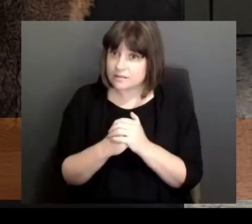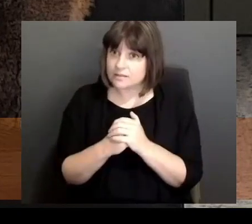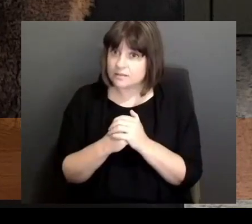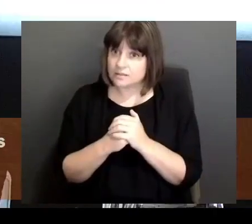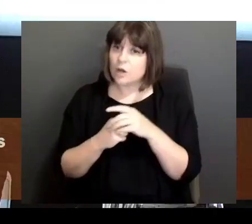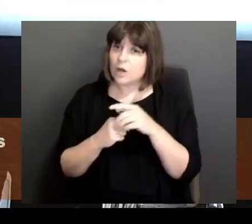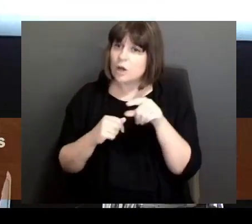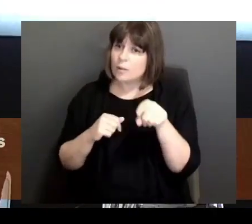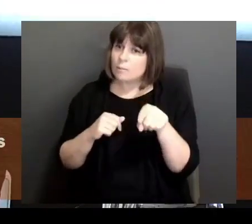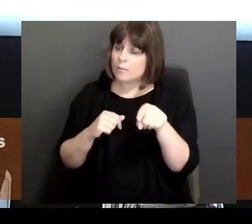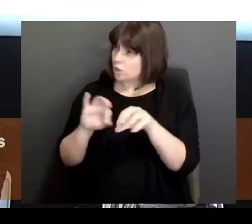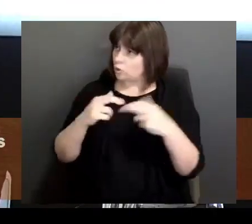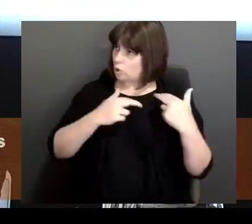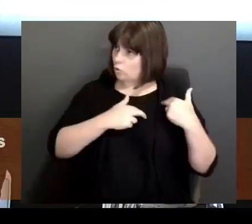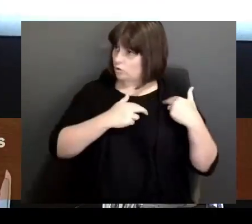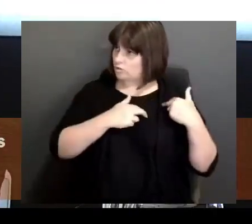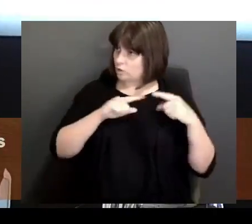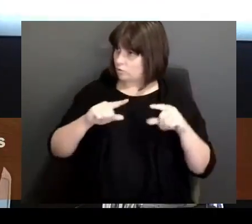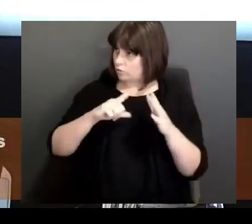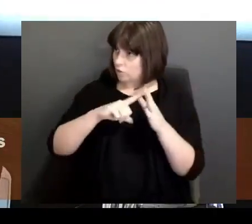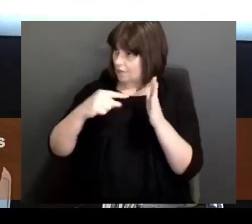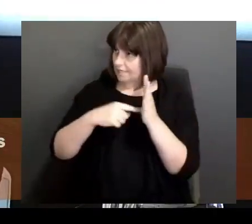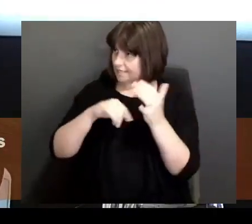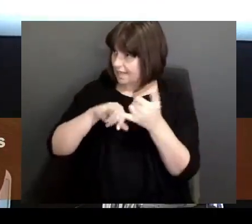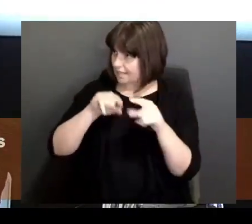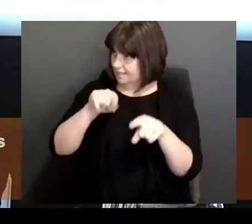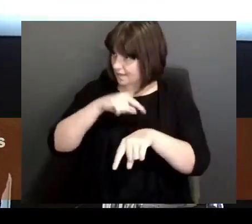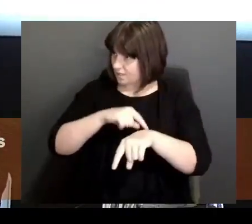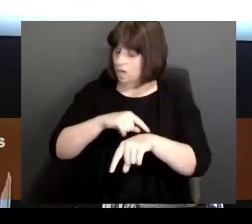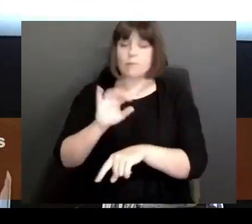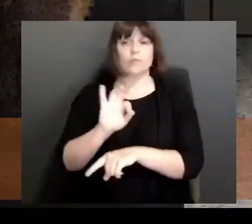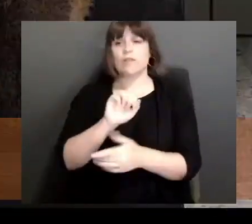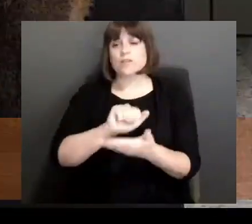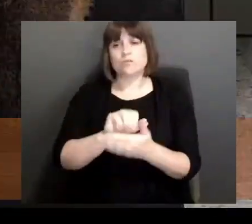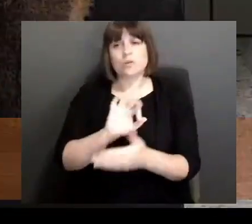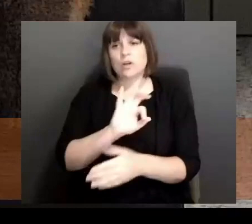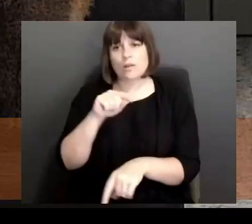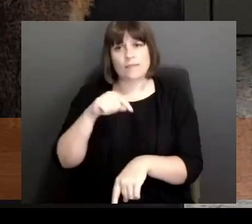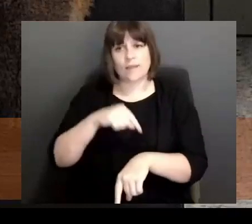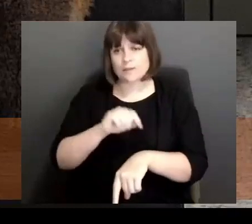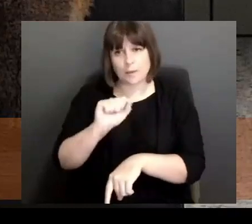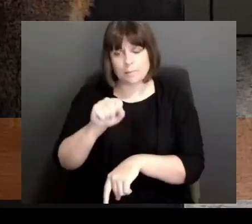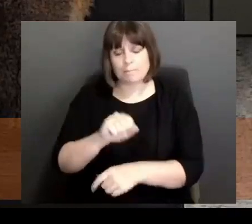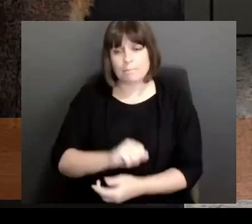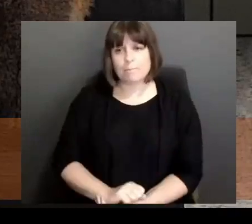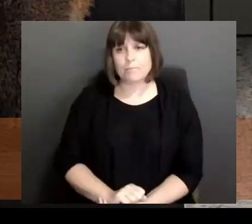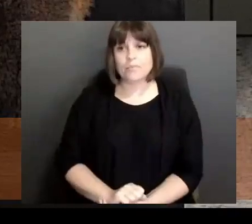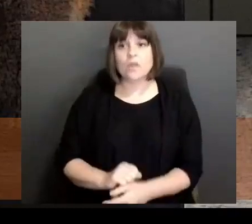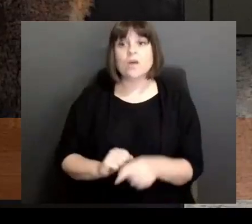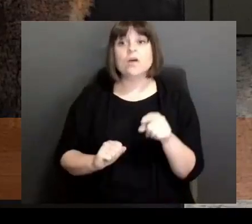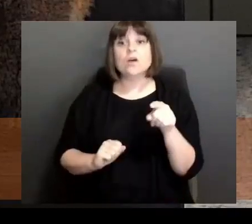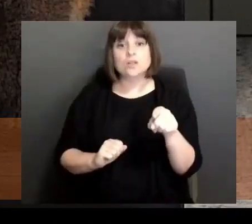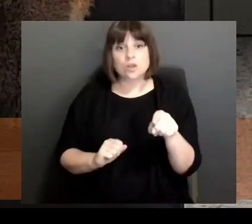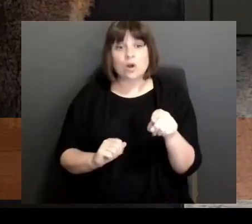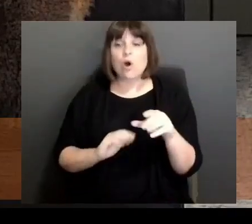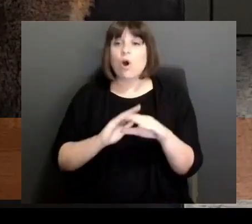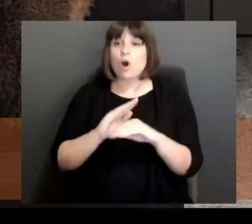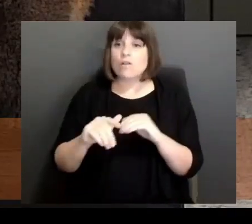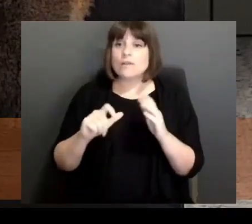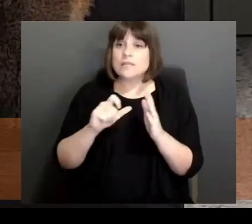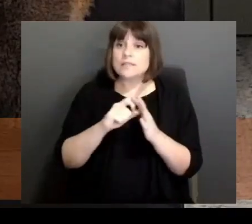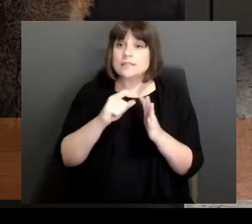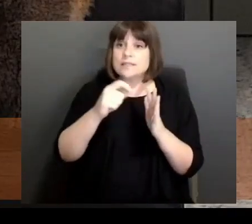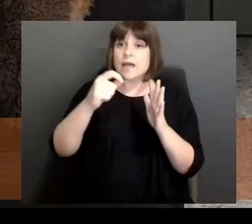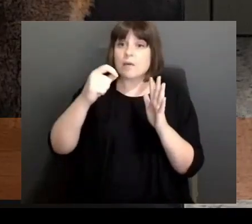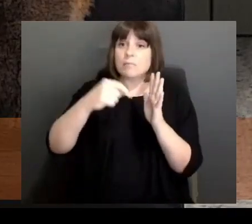that? That's correct, not in those periods. Okay. Now, in terms of depth limitations of the